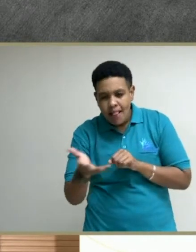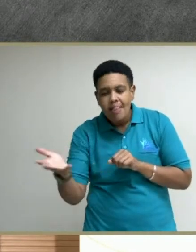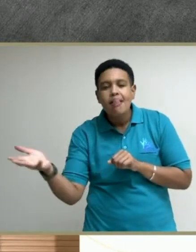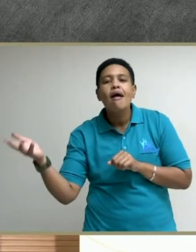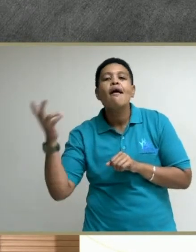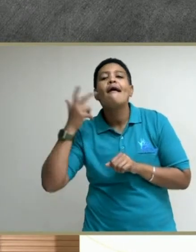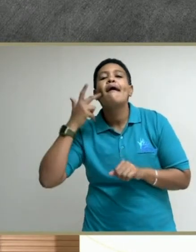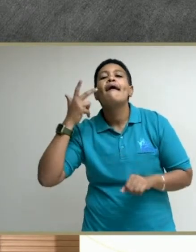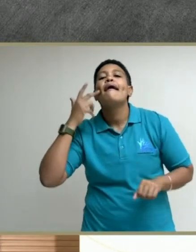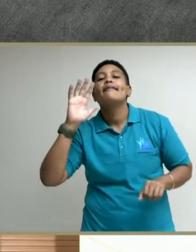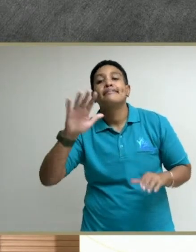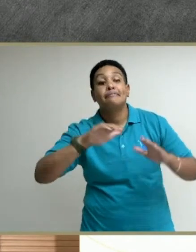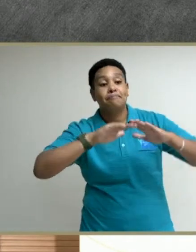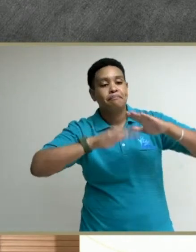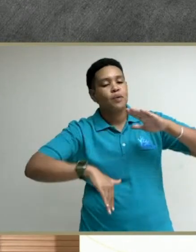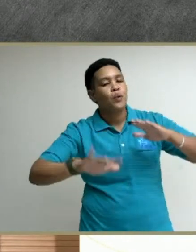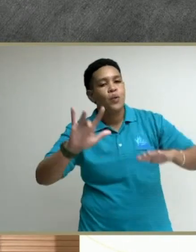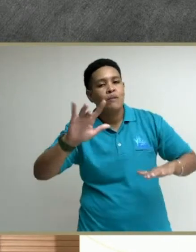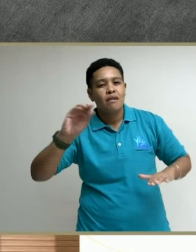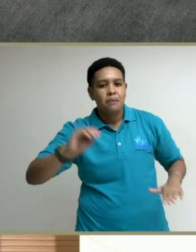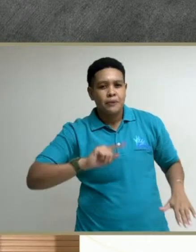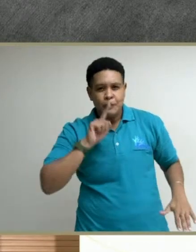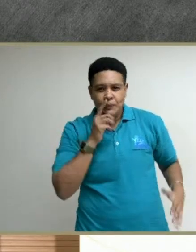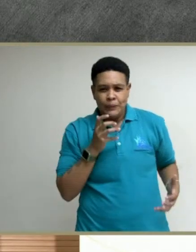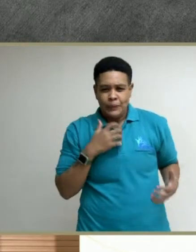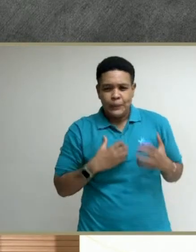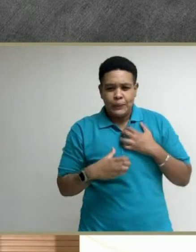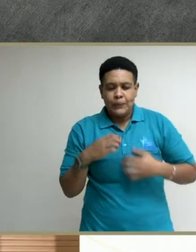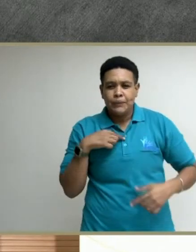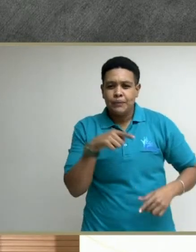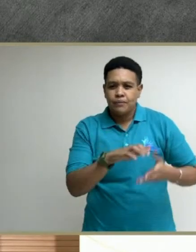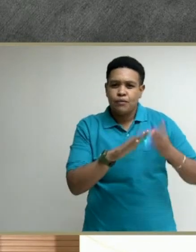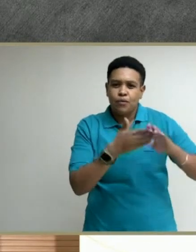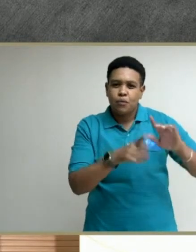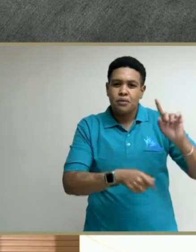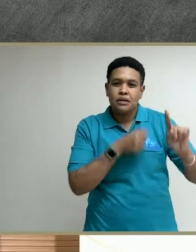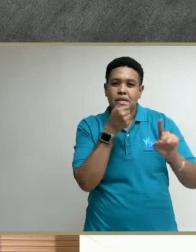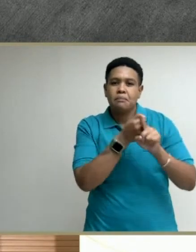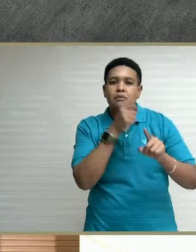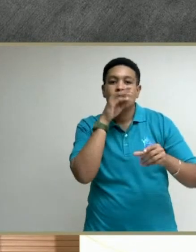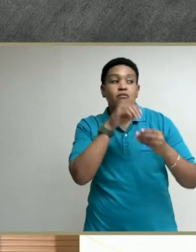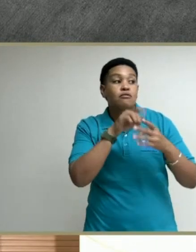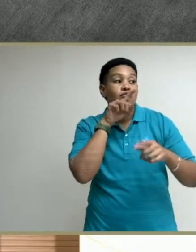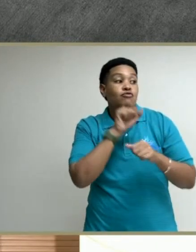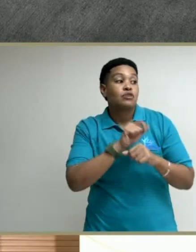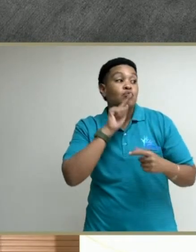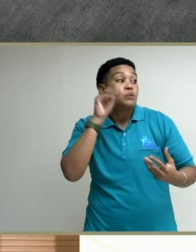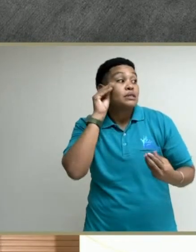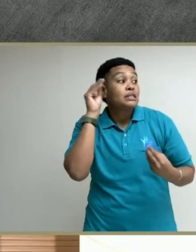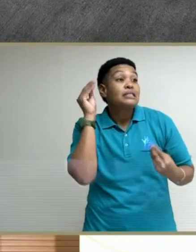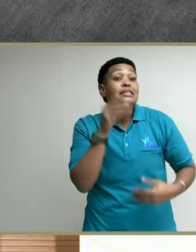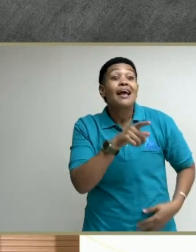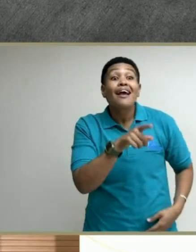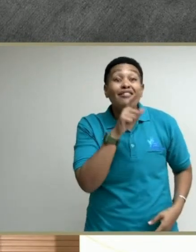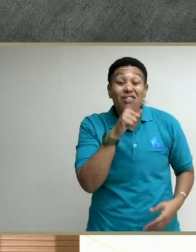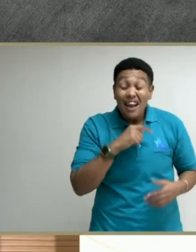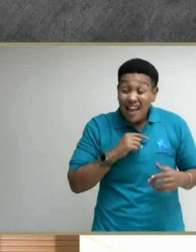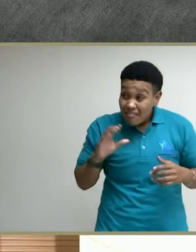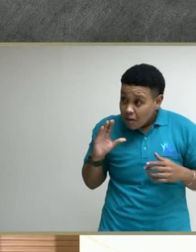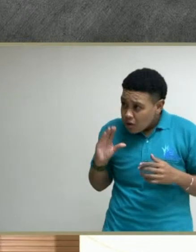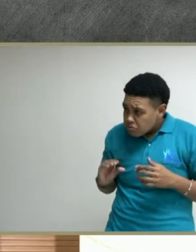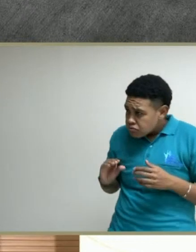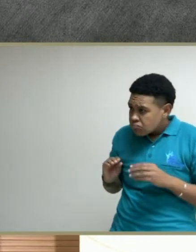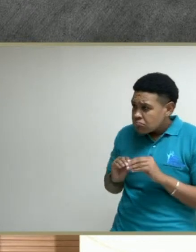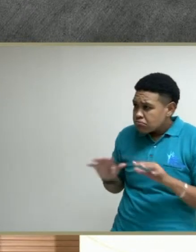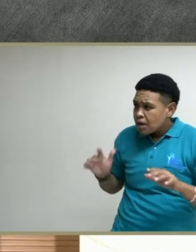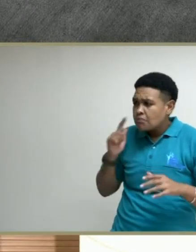is below 25% of communities affected in order to say that there is a low level of